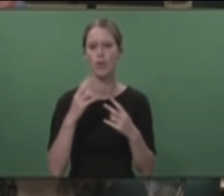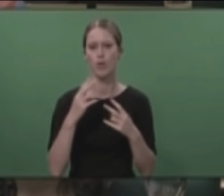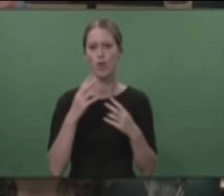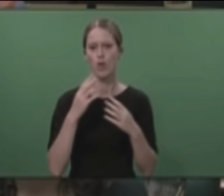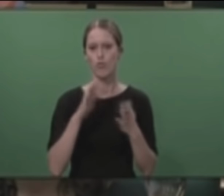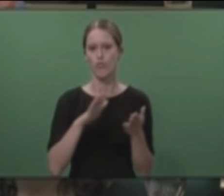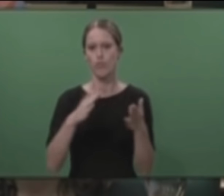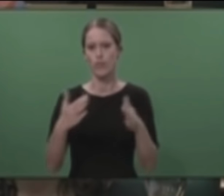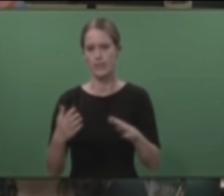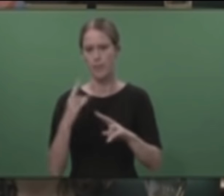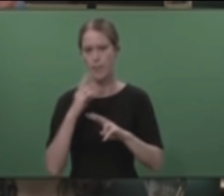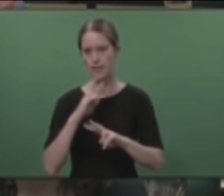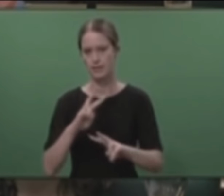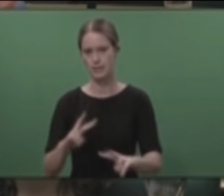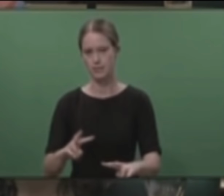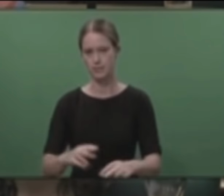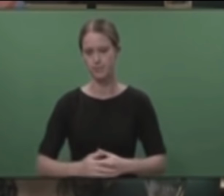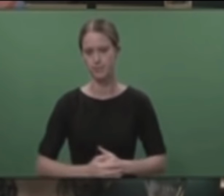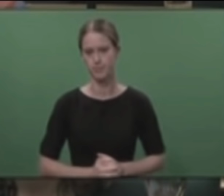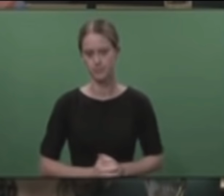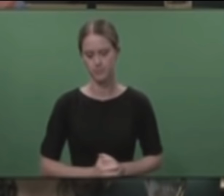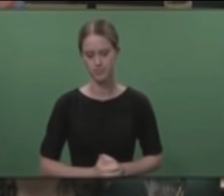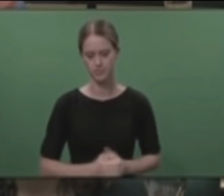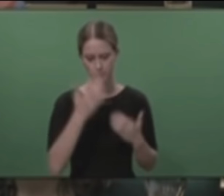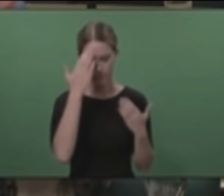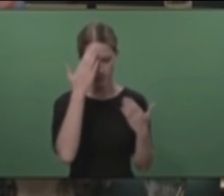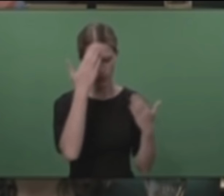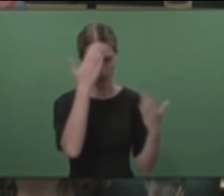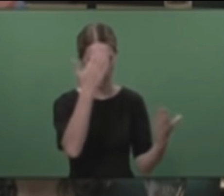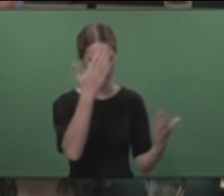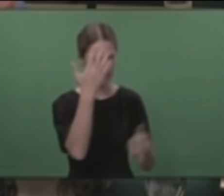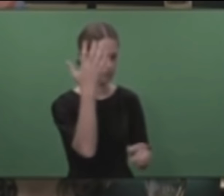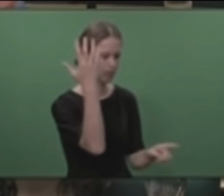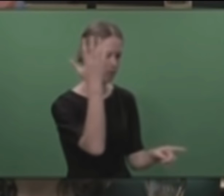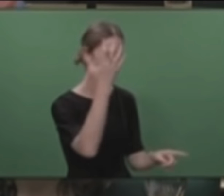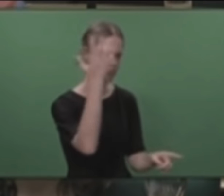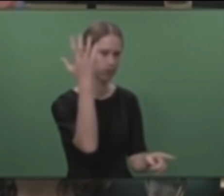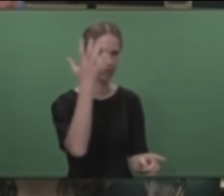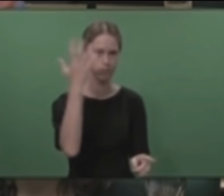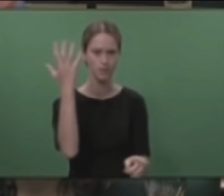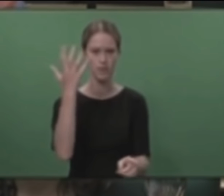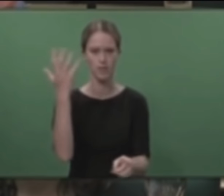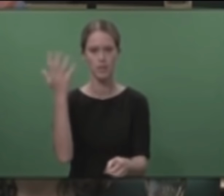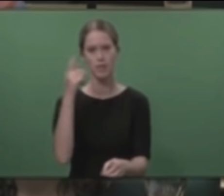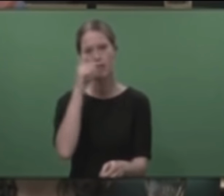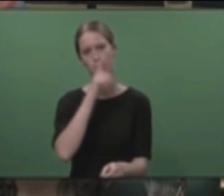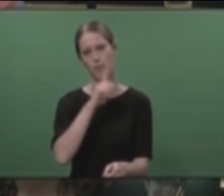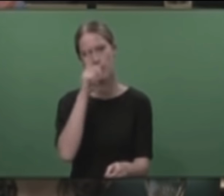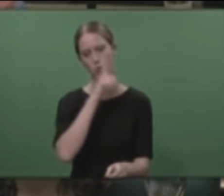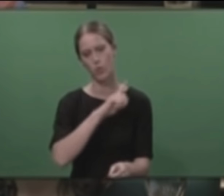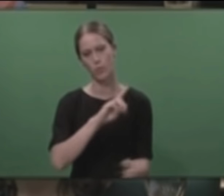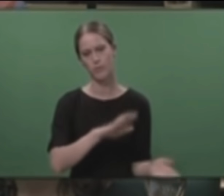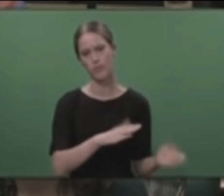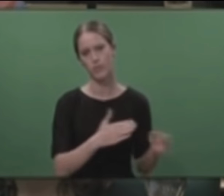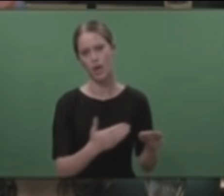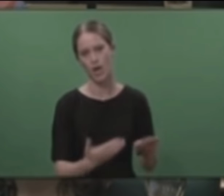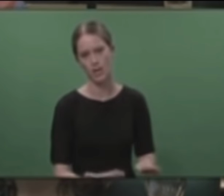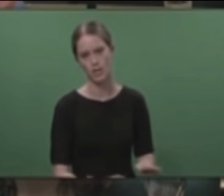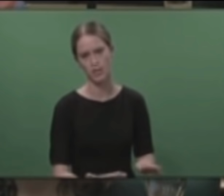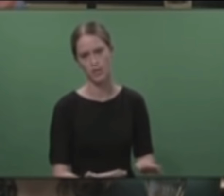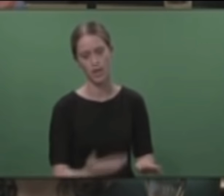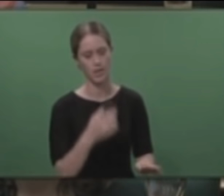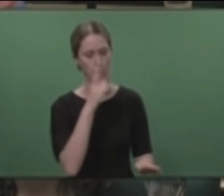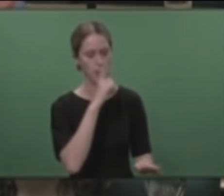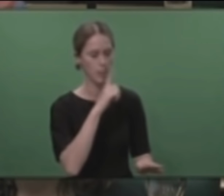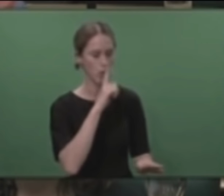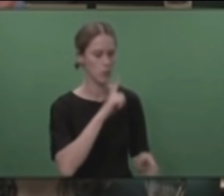rā, koutou e tangi mai nā tātou e tangi atu nei. Huri